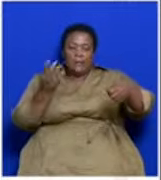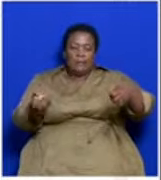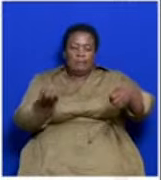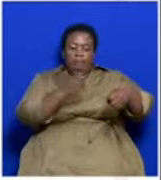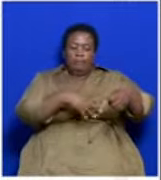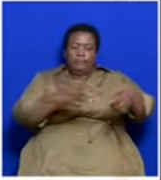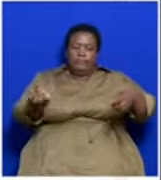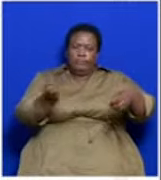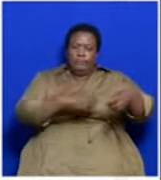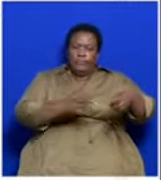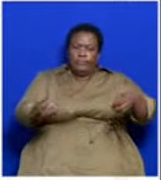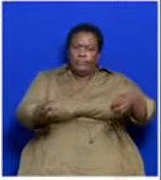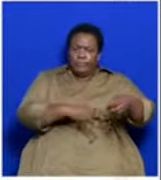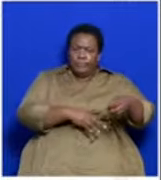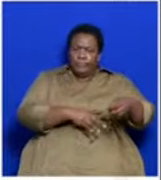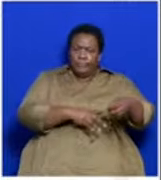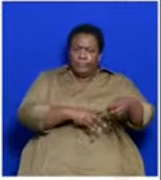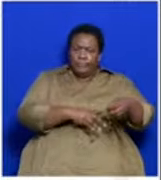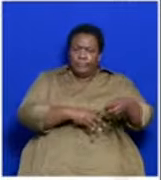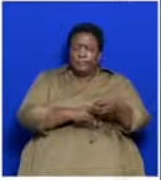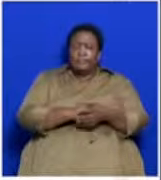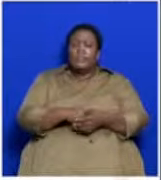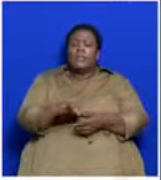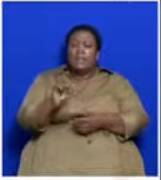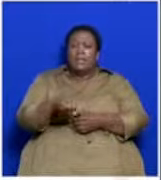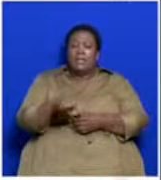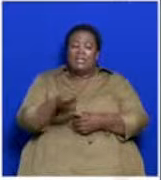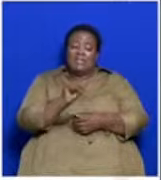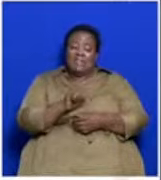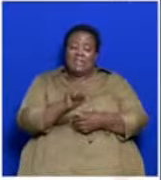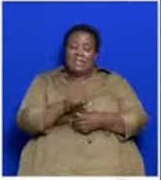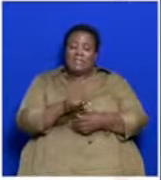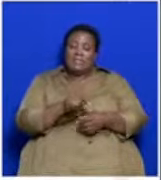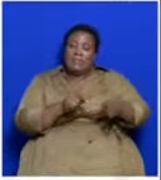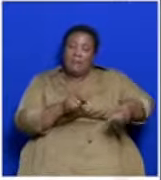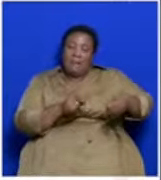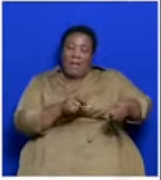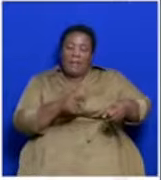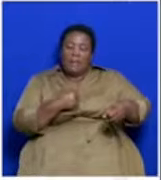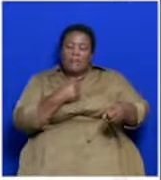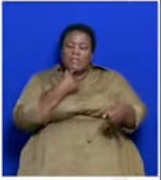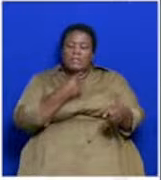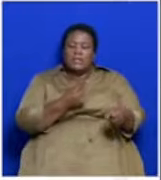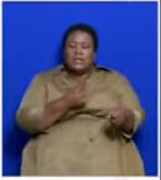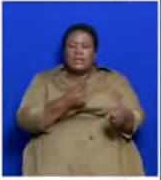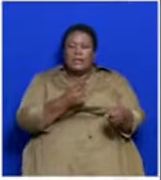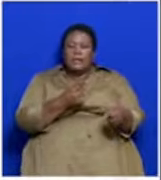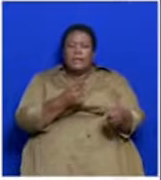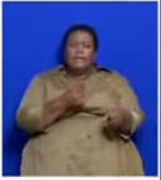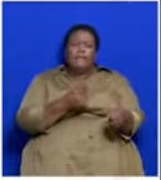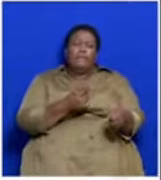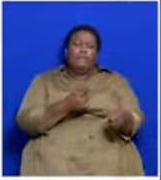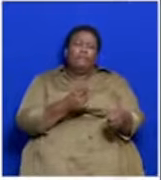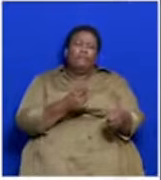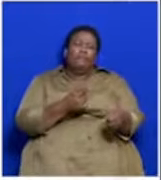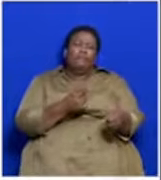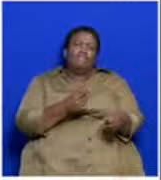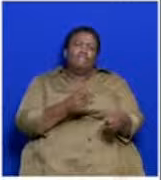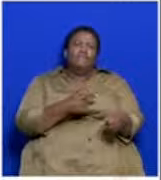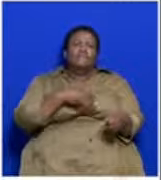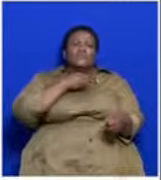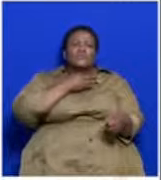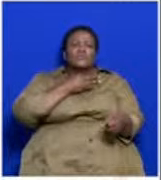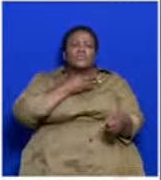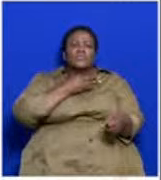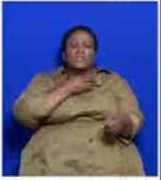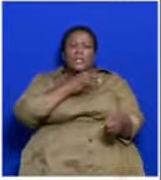Yeah, this is the bag that I called it in English China bag. In